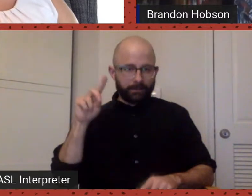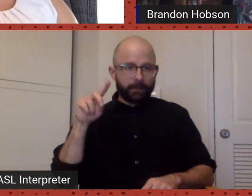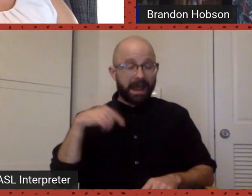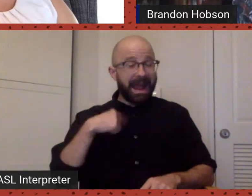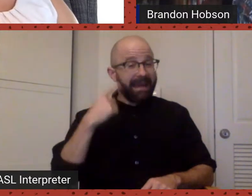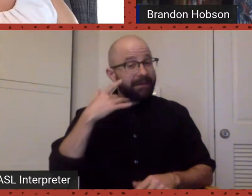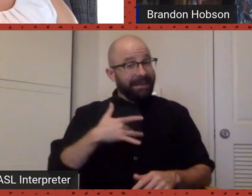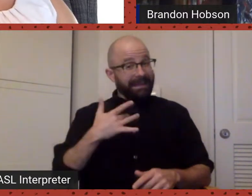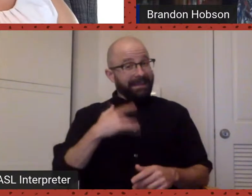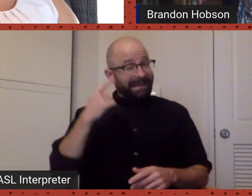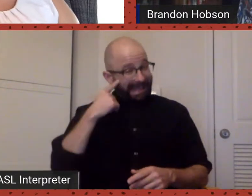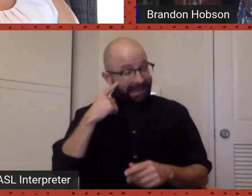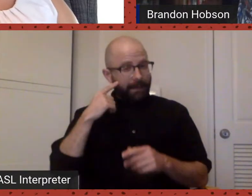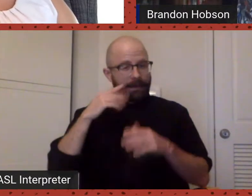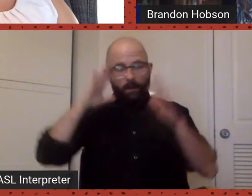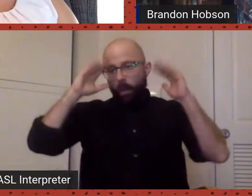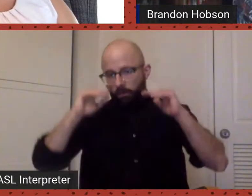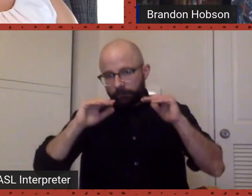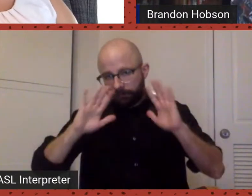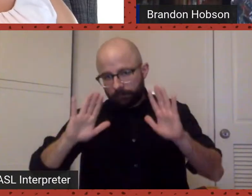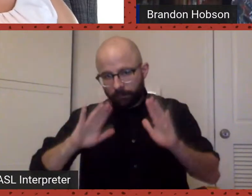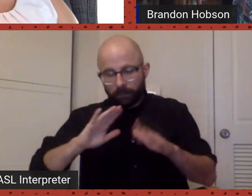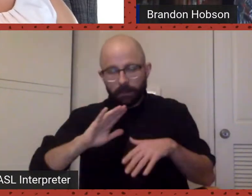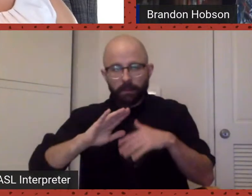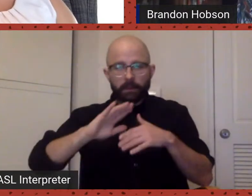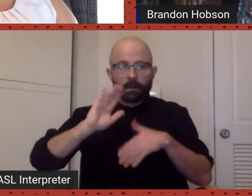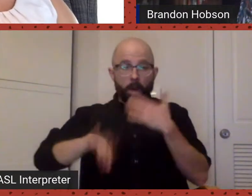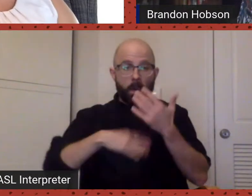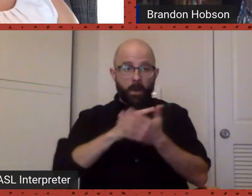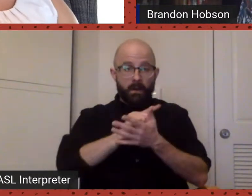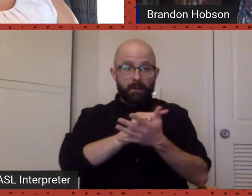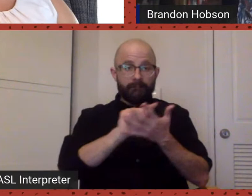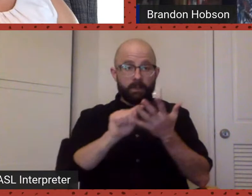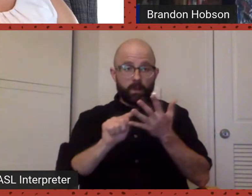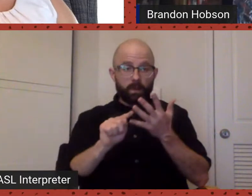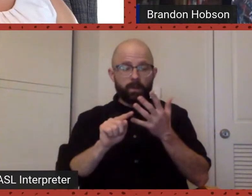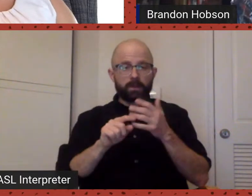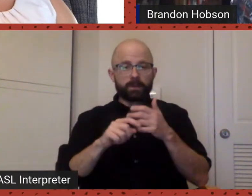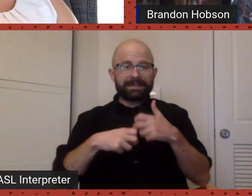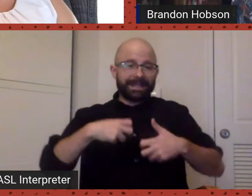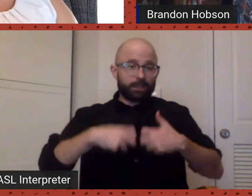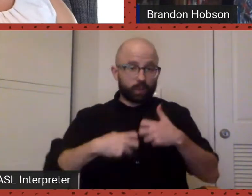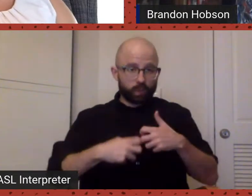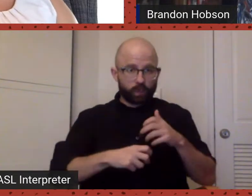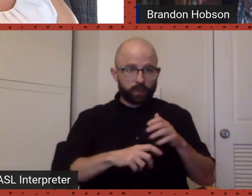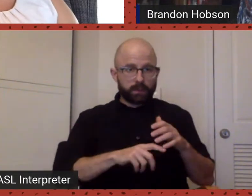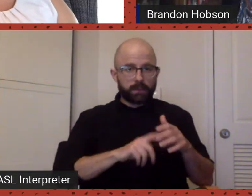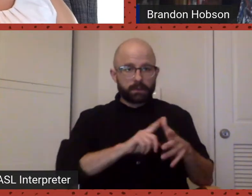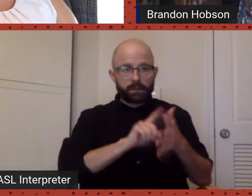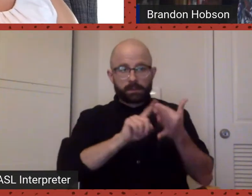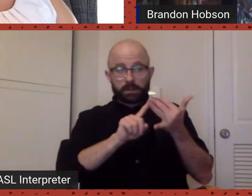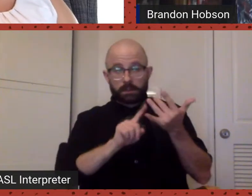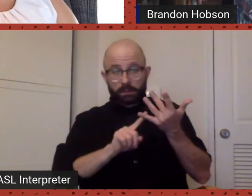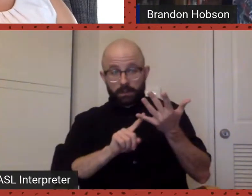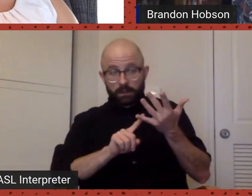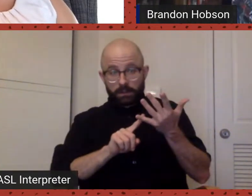all these, I hope that all these issues, again, raise